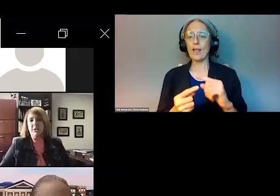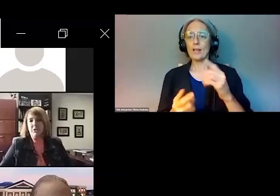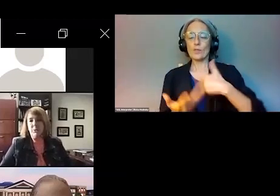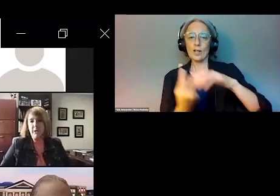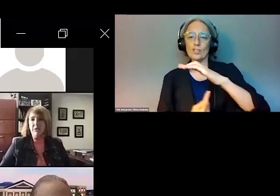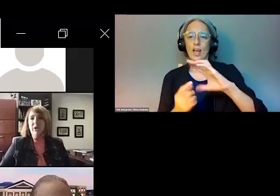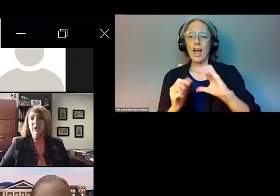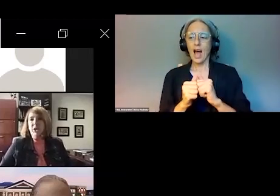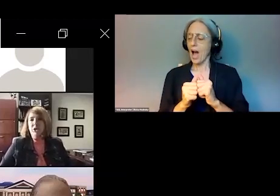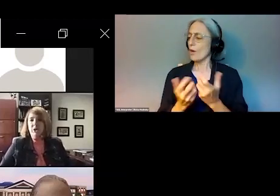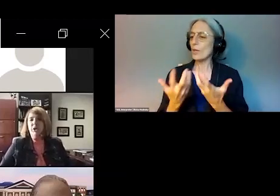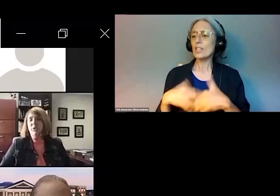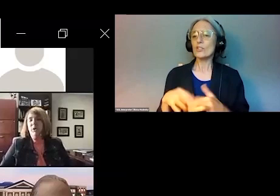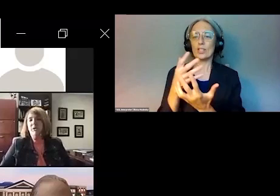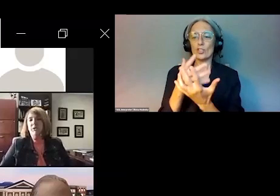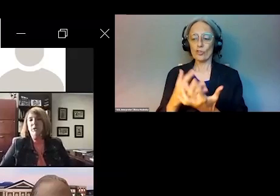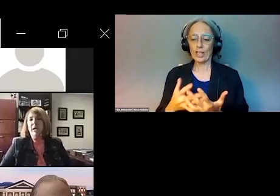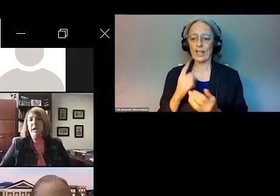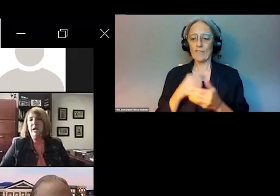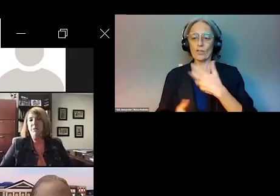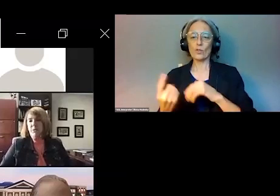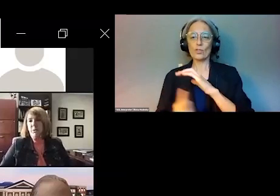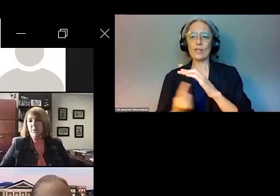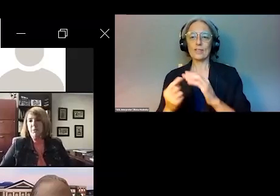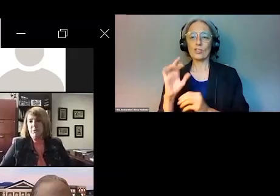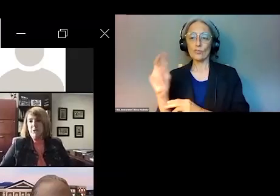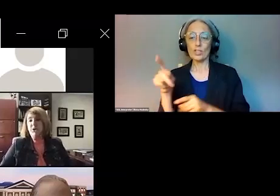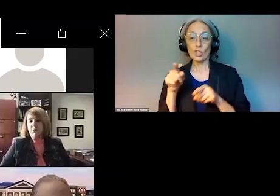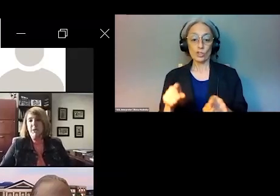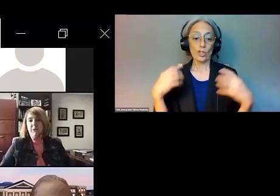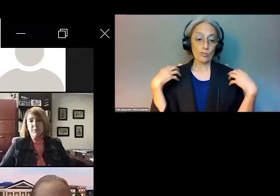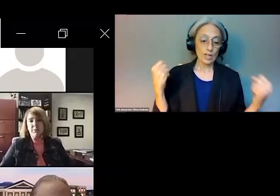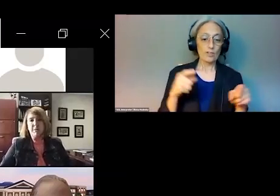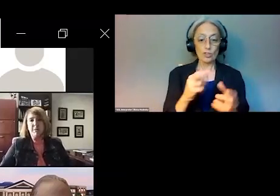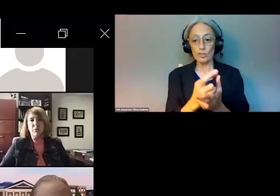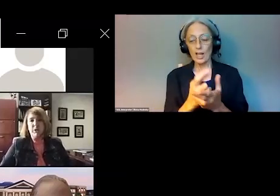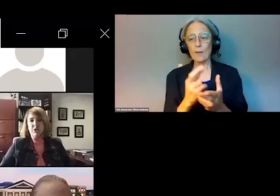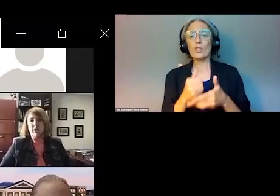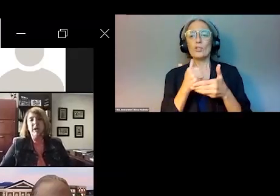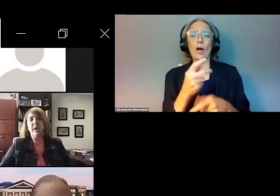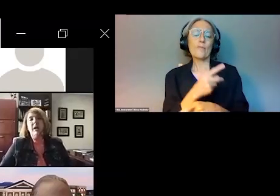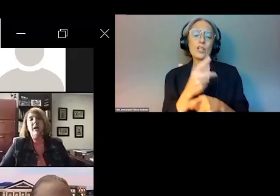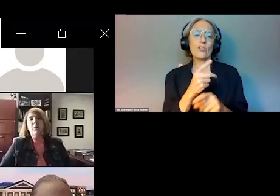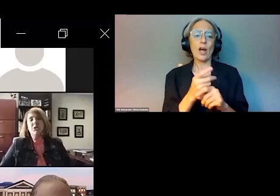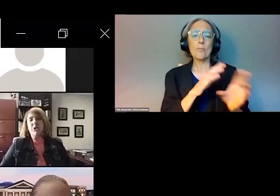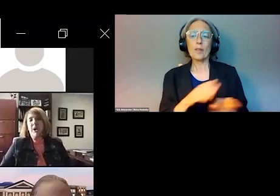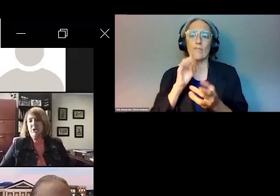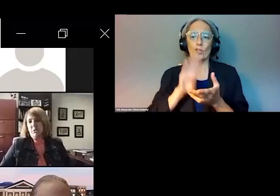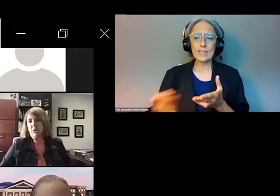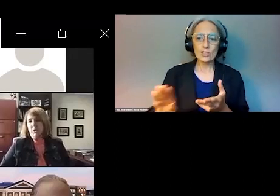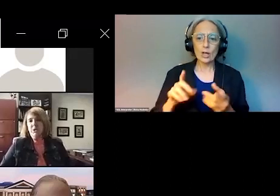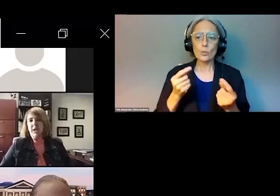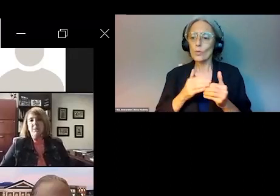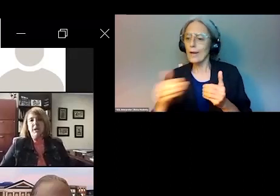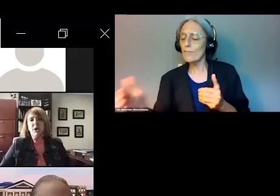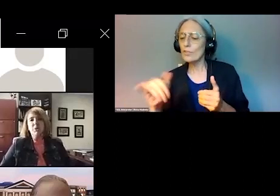social isolation risk during acute recovery and rehab to inform how discharge planning for people with spinal cord injury? What strategies